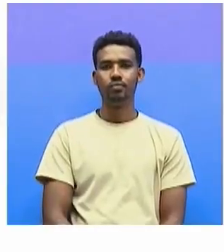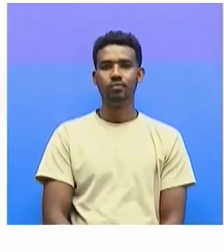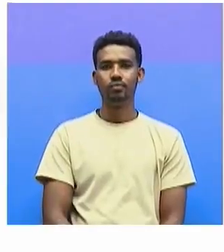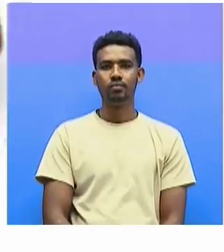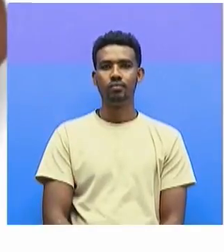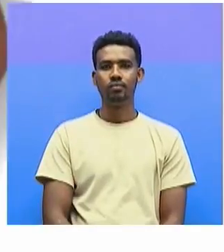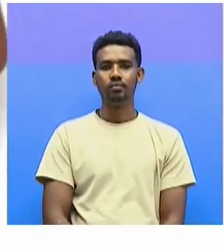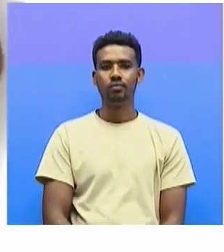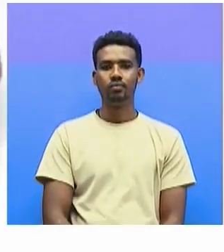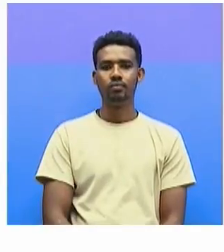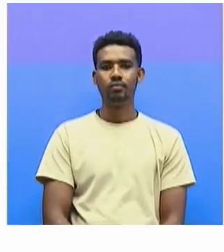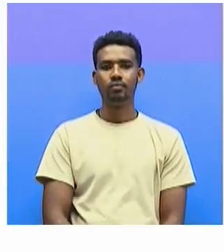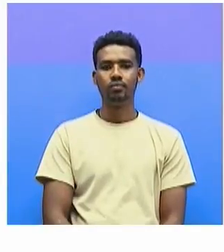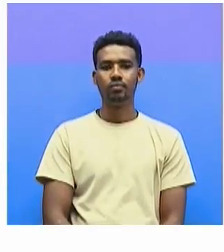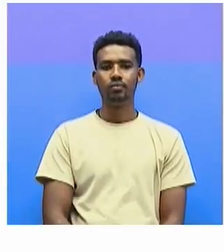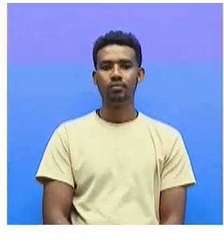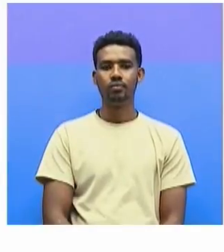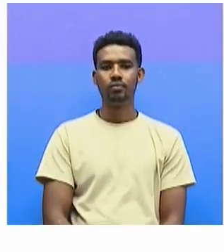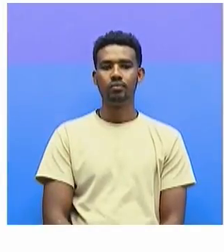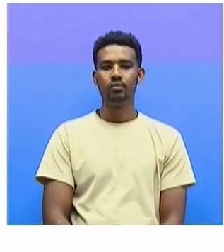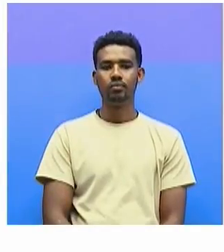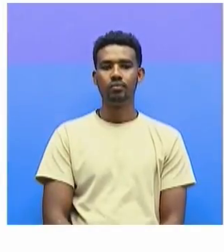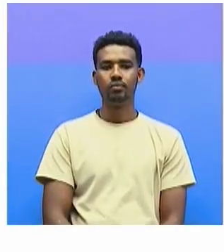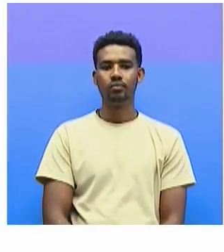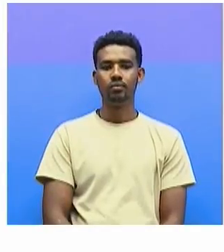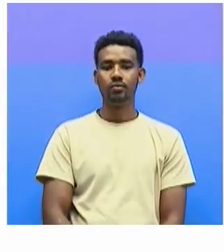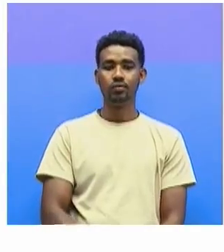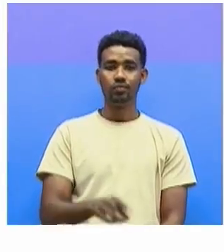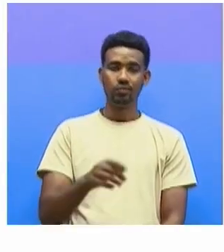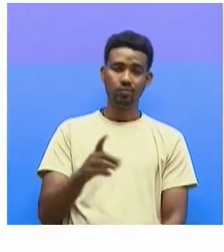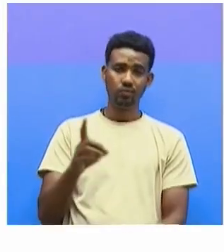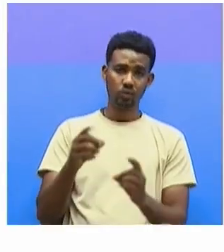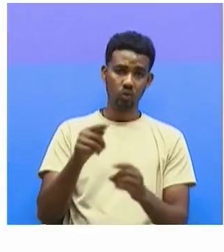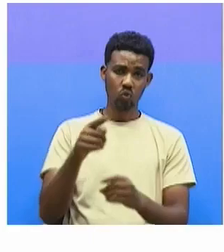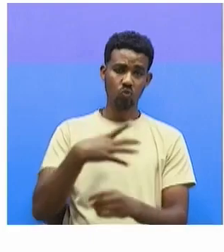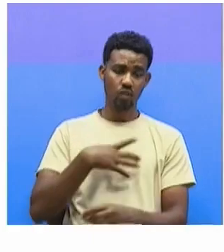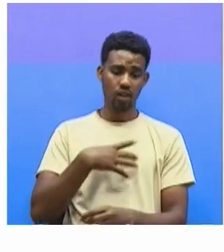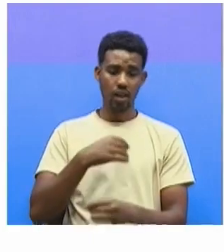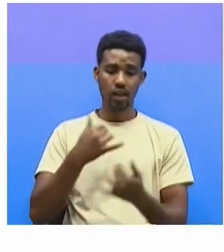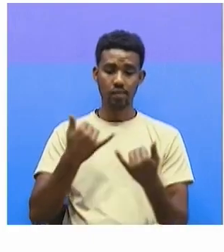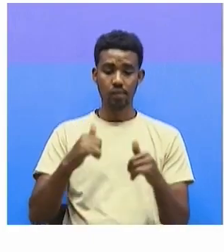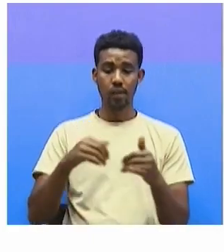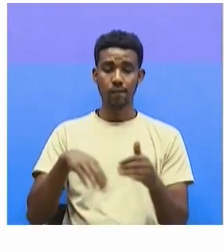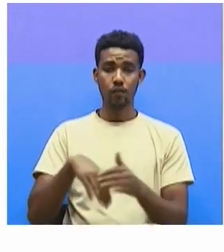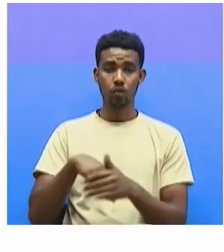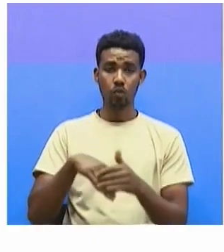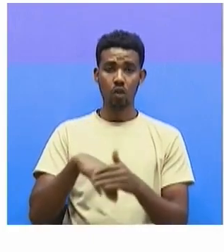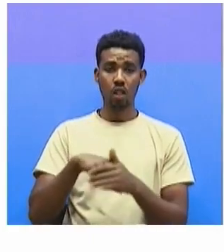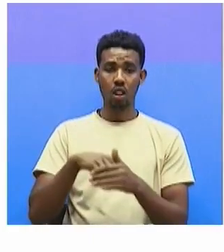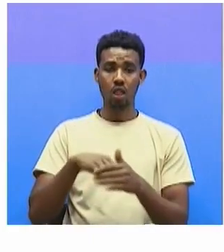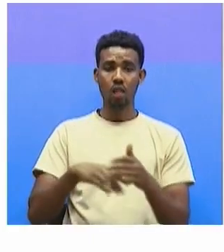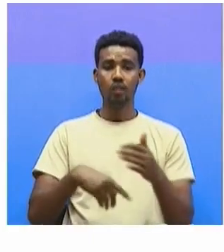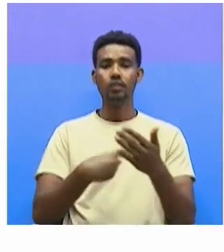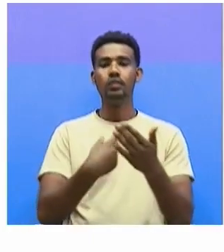Here is, do you like playing football? And here is 2.